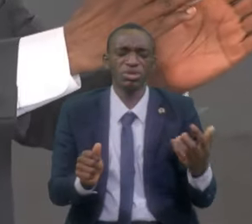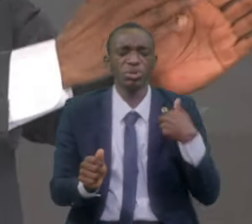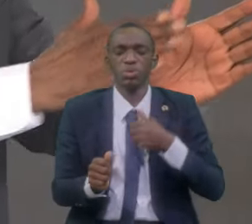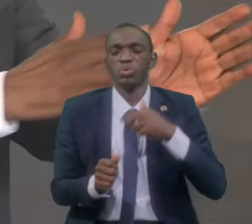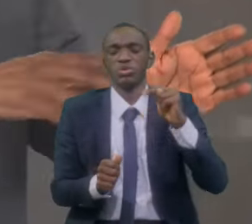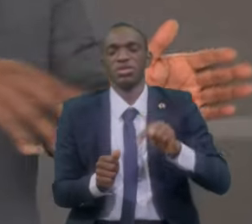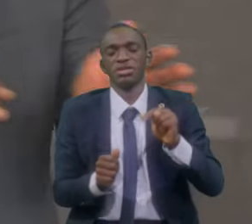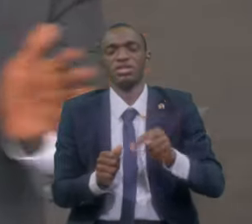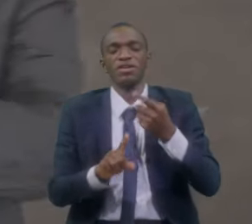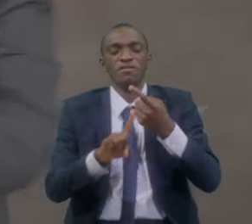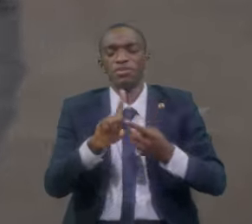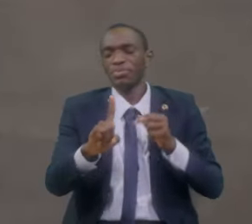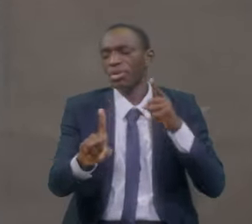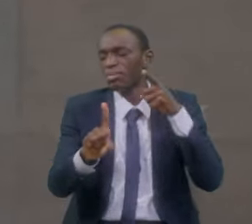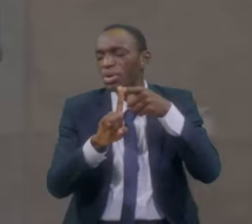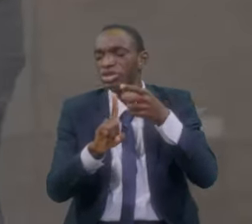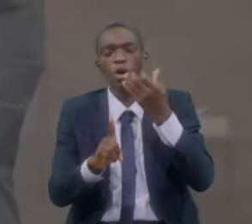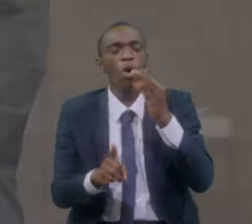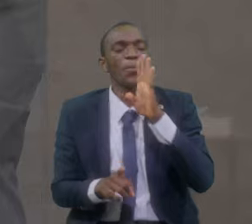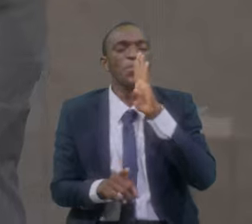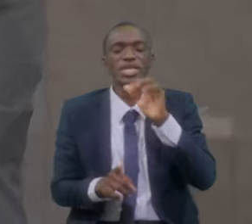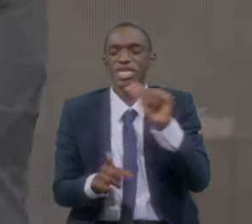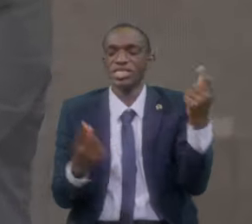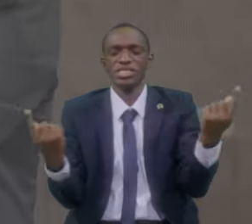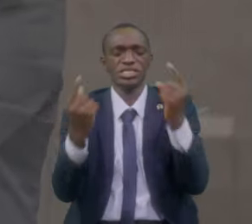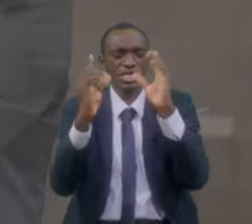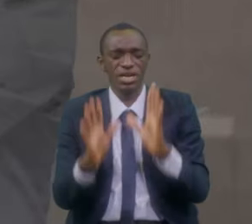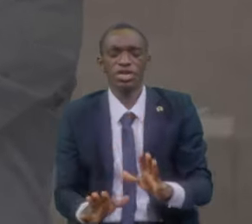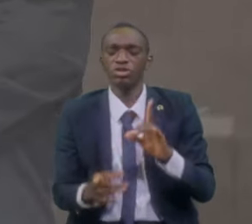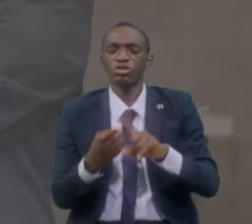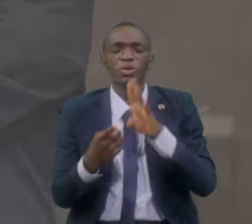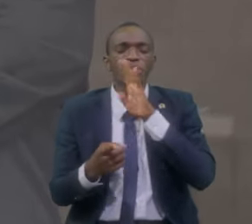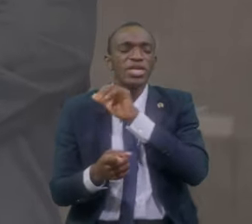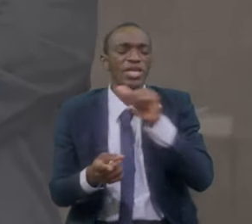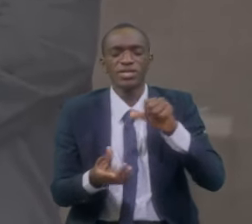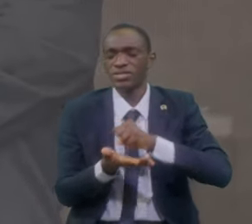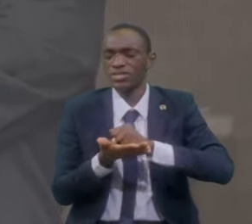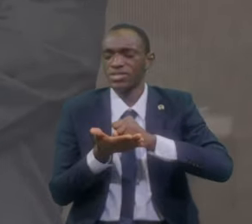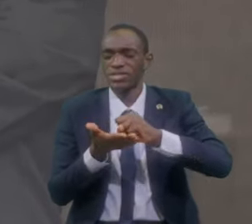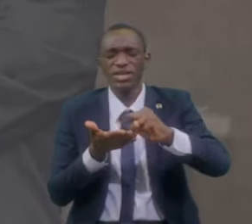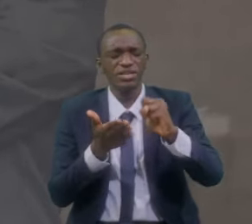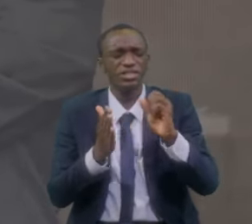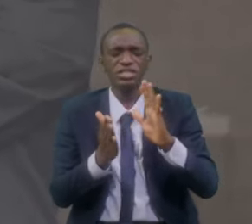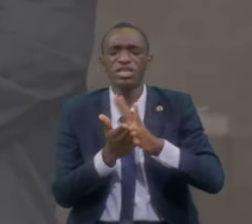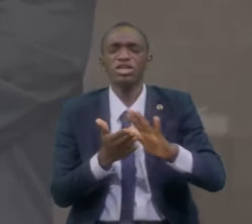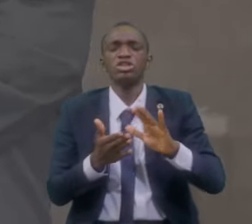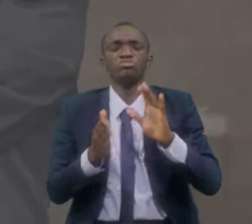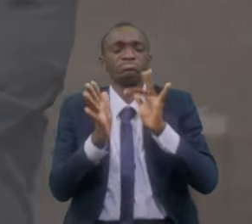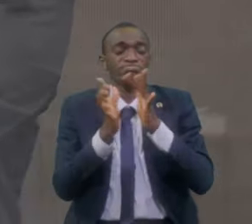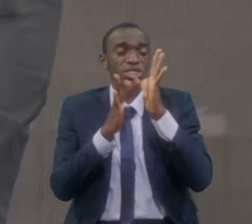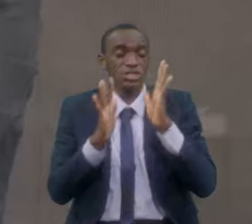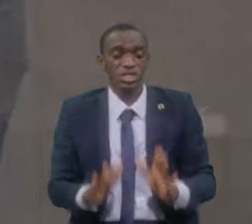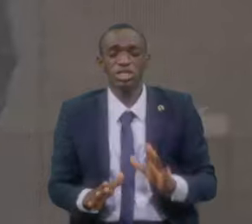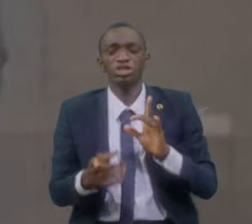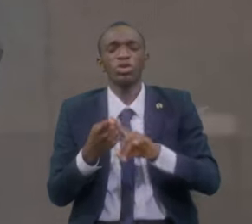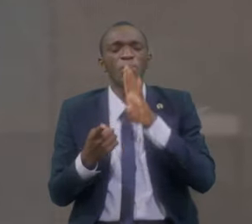being a sinner, to being a saint, to being the servant of God, and to be the cherished